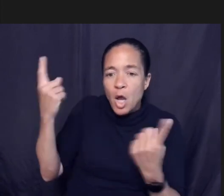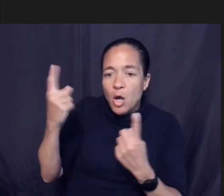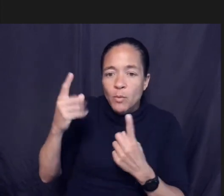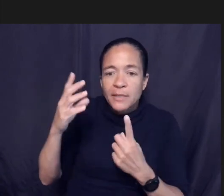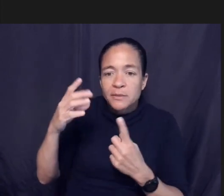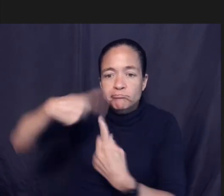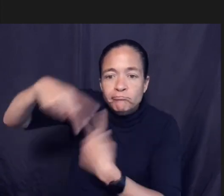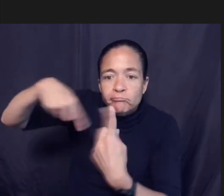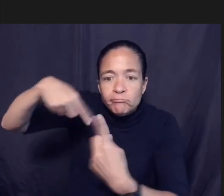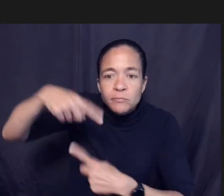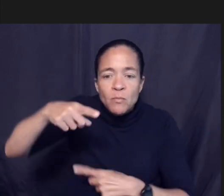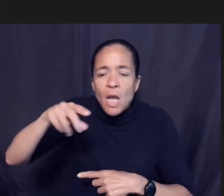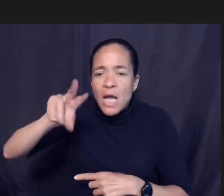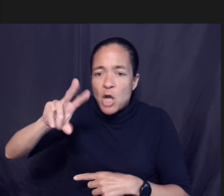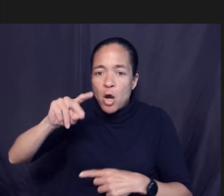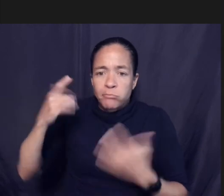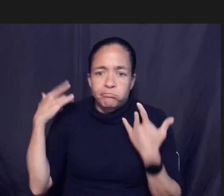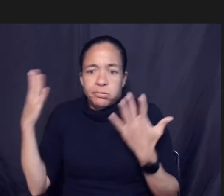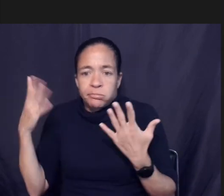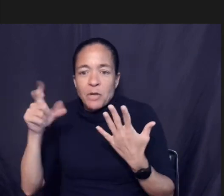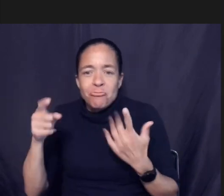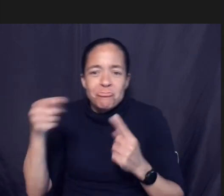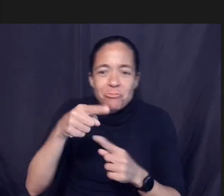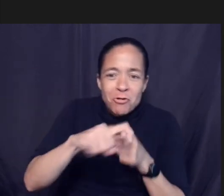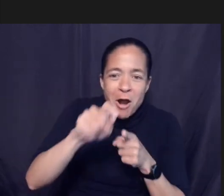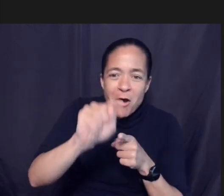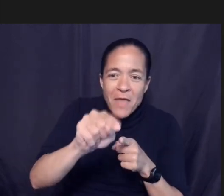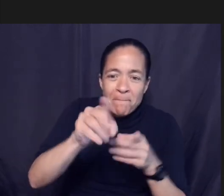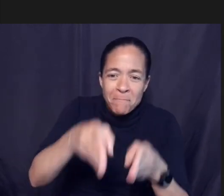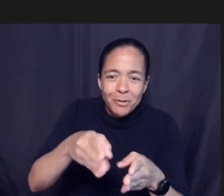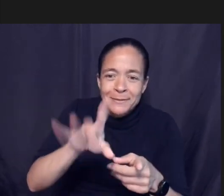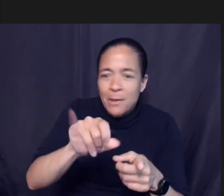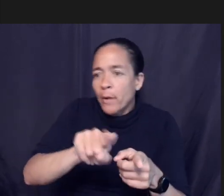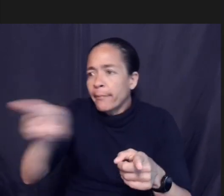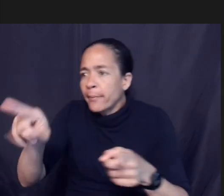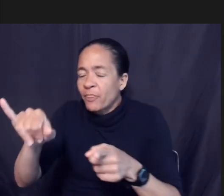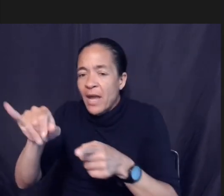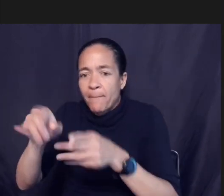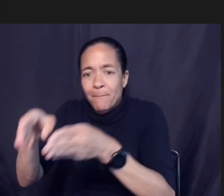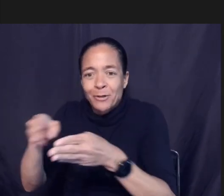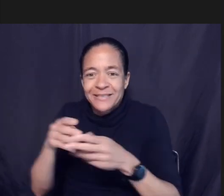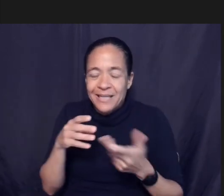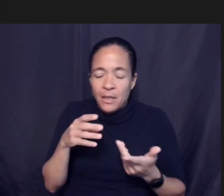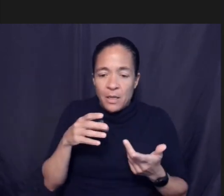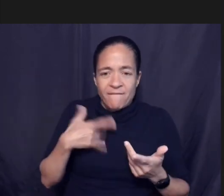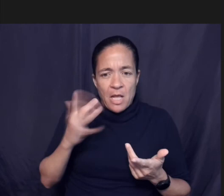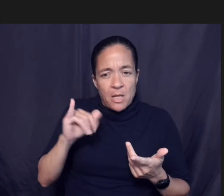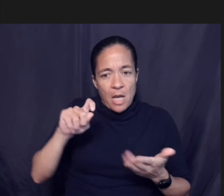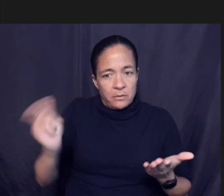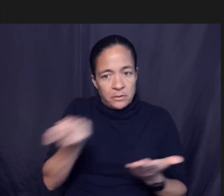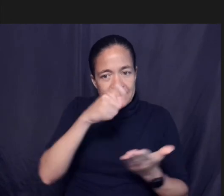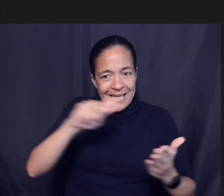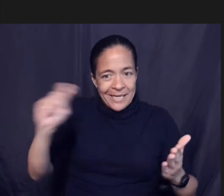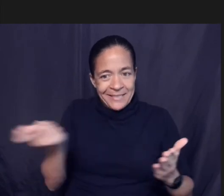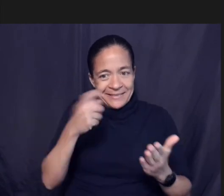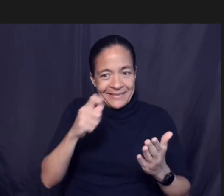the runaround, like, oh no, it's not us, you need to call this person, and then go back to this one. It's back and forth. Dang, like you're in a tennis